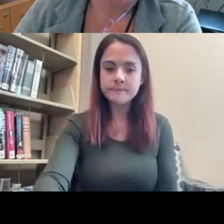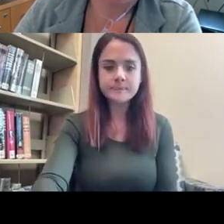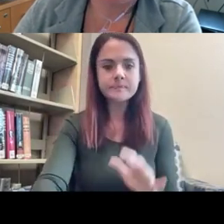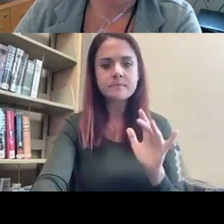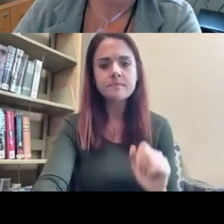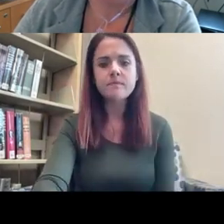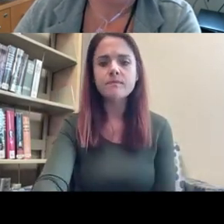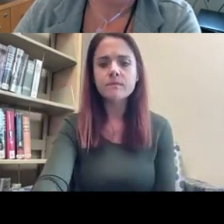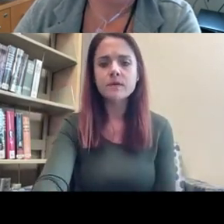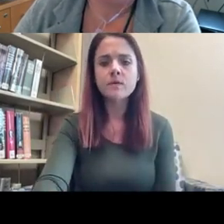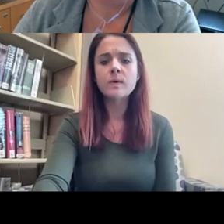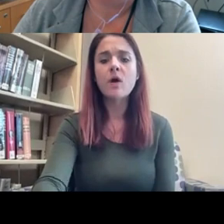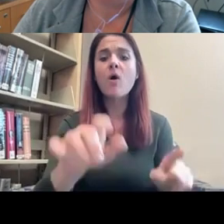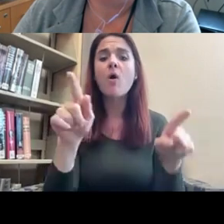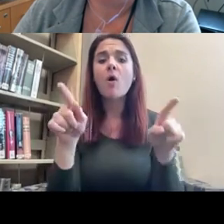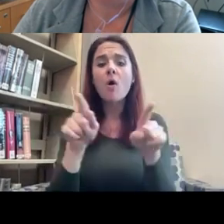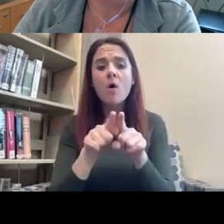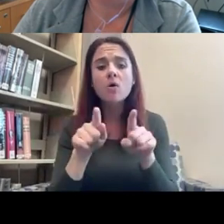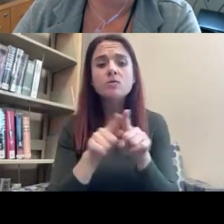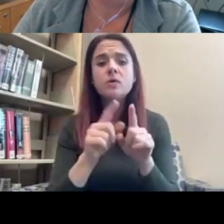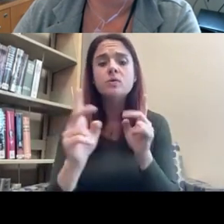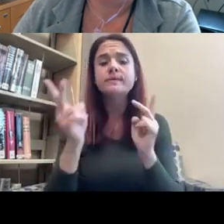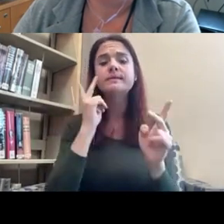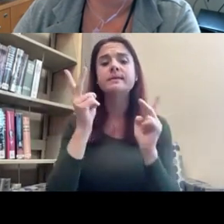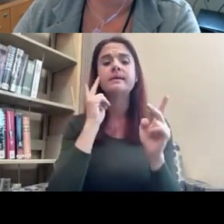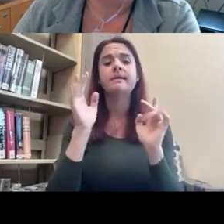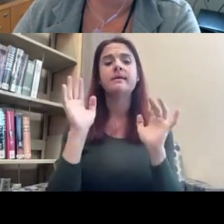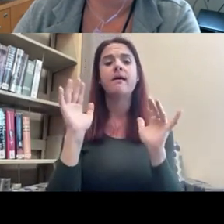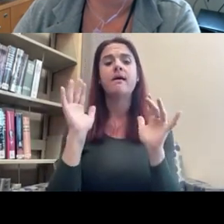We also see